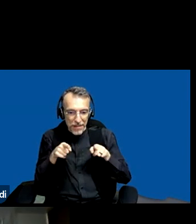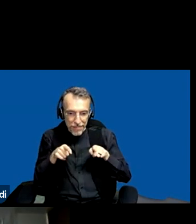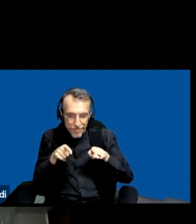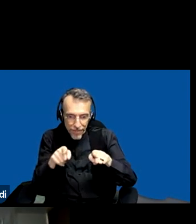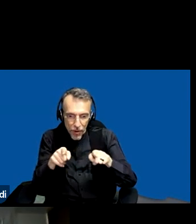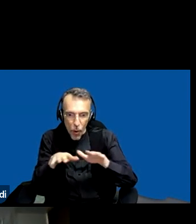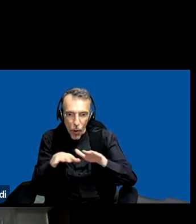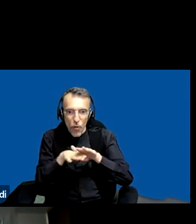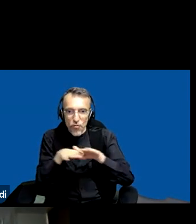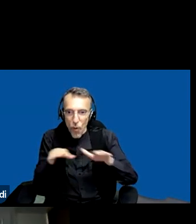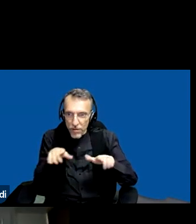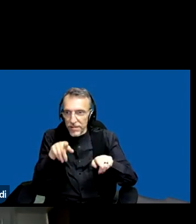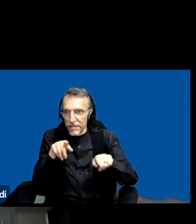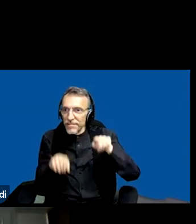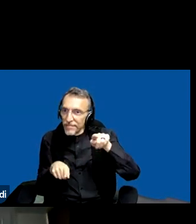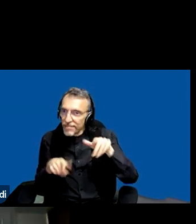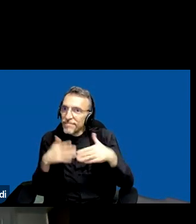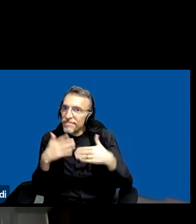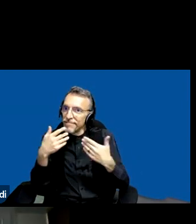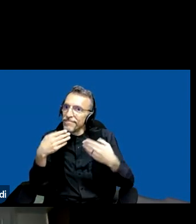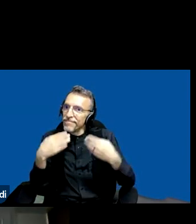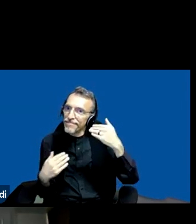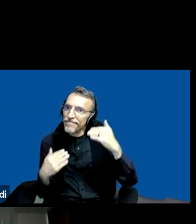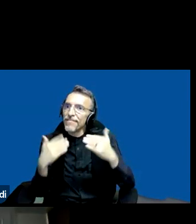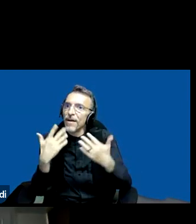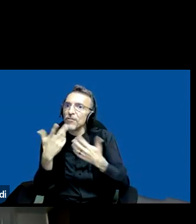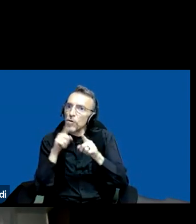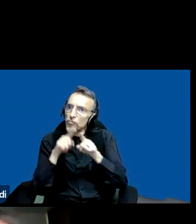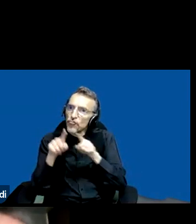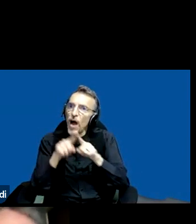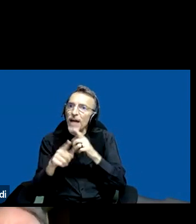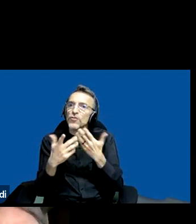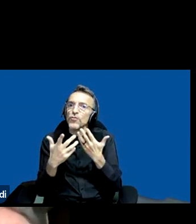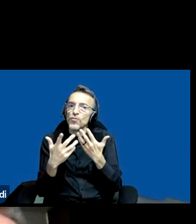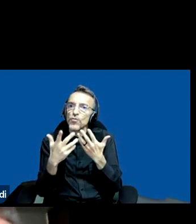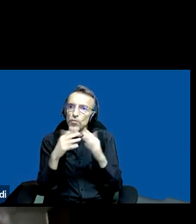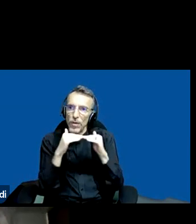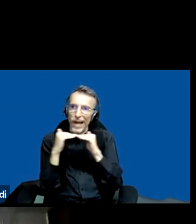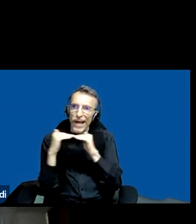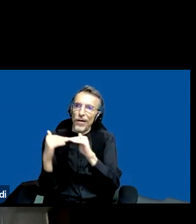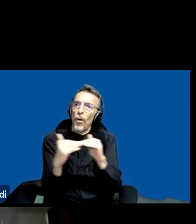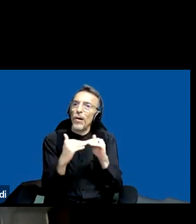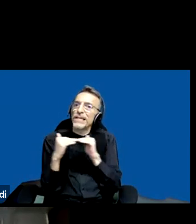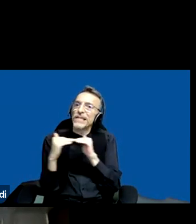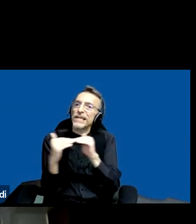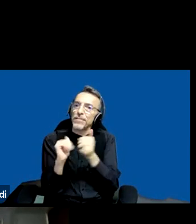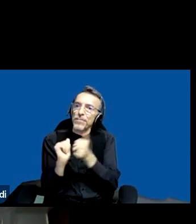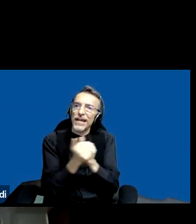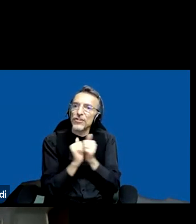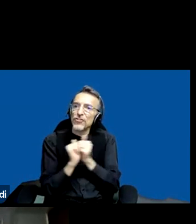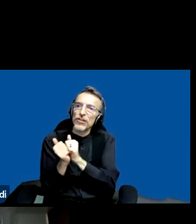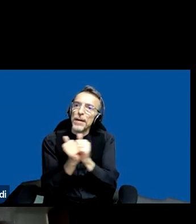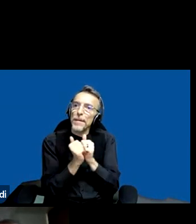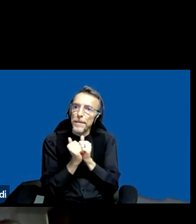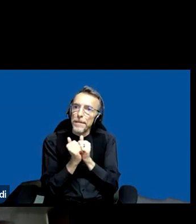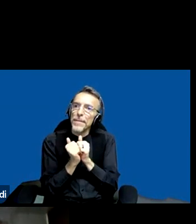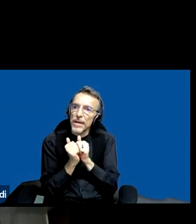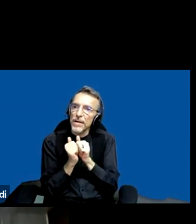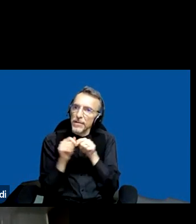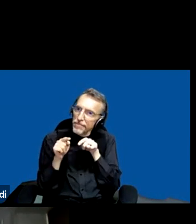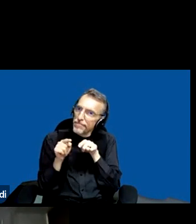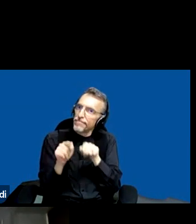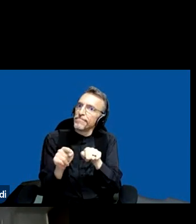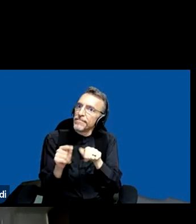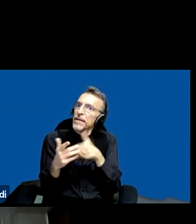we always strive for equality within those partnerships and genuine participatory connections,